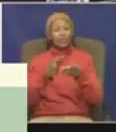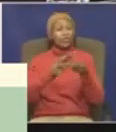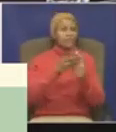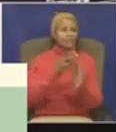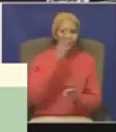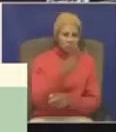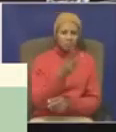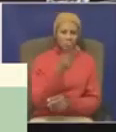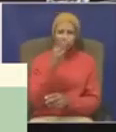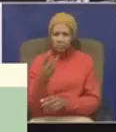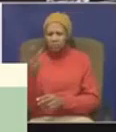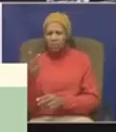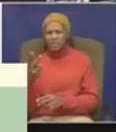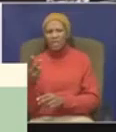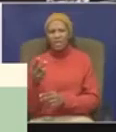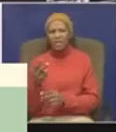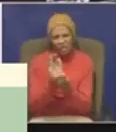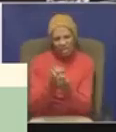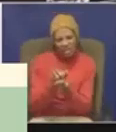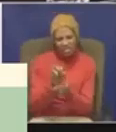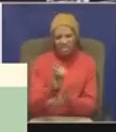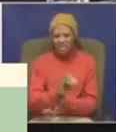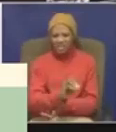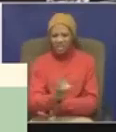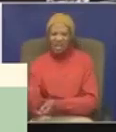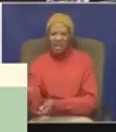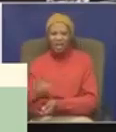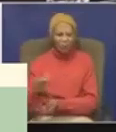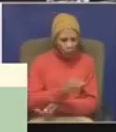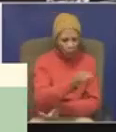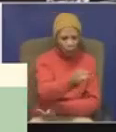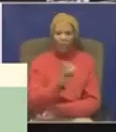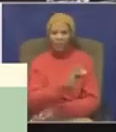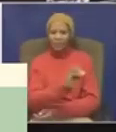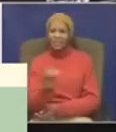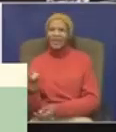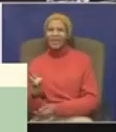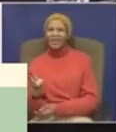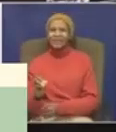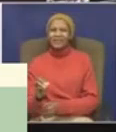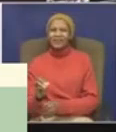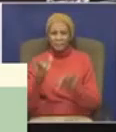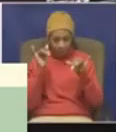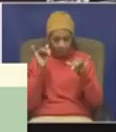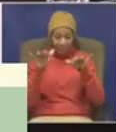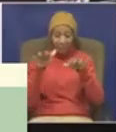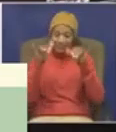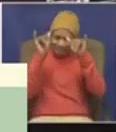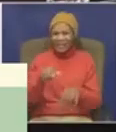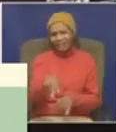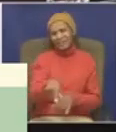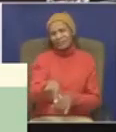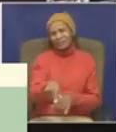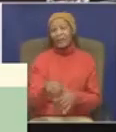live with rats, they live where there are no facilities, and this imposes a huge responsibility